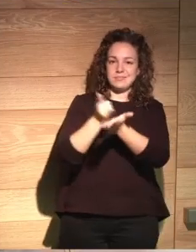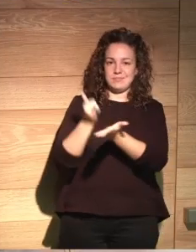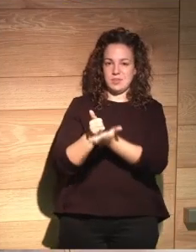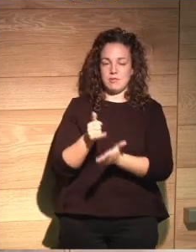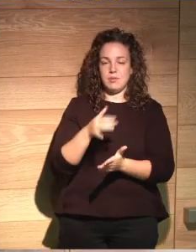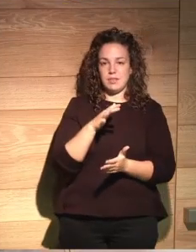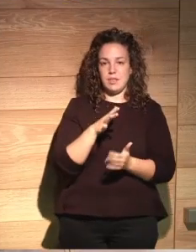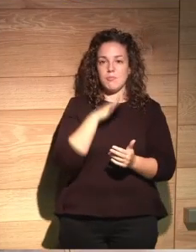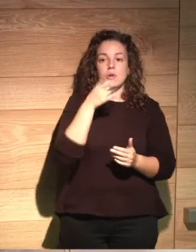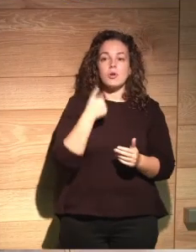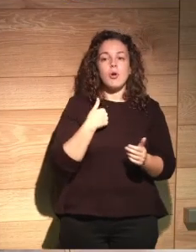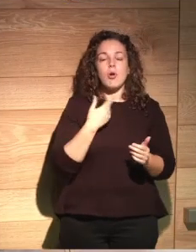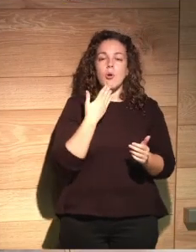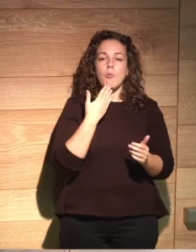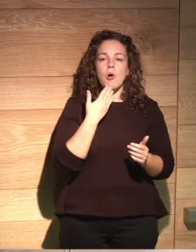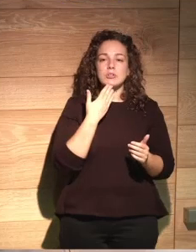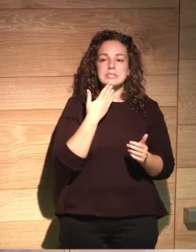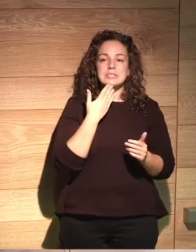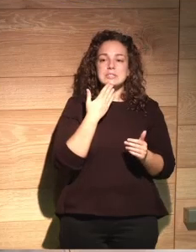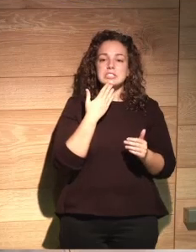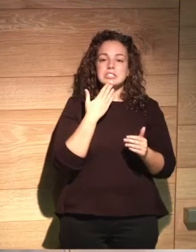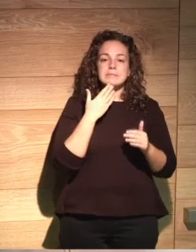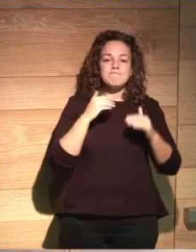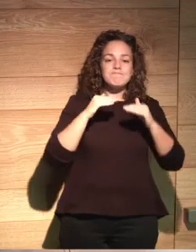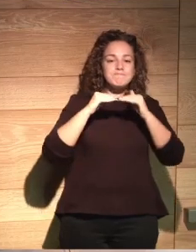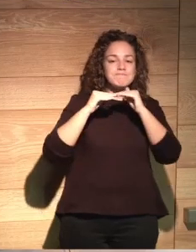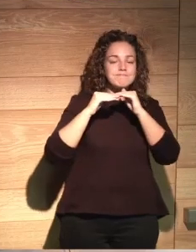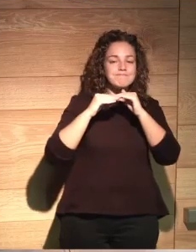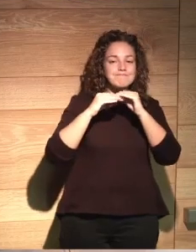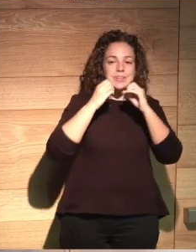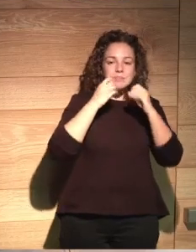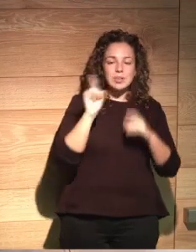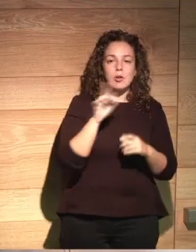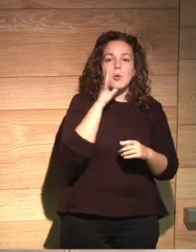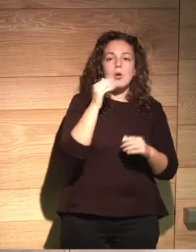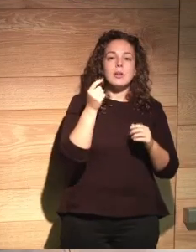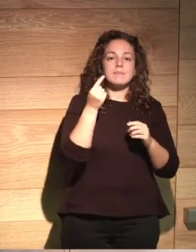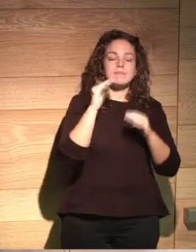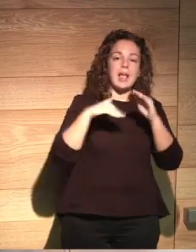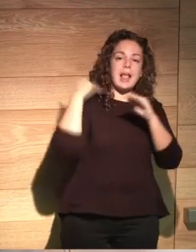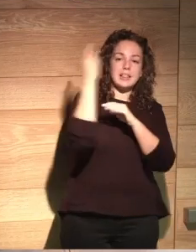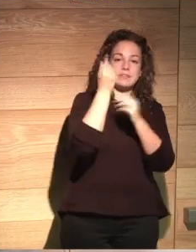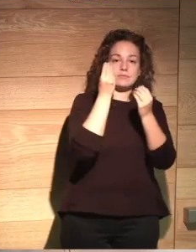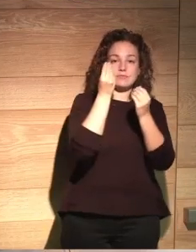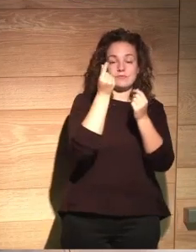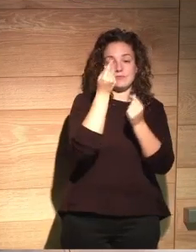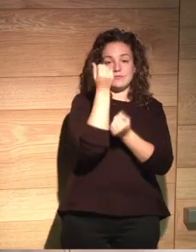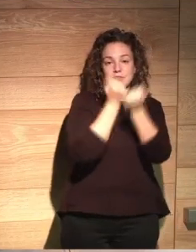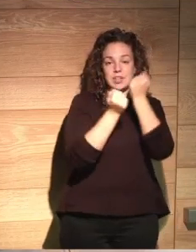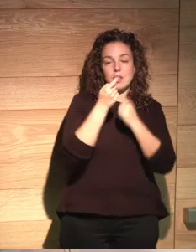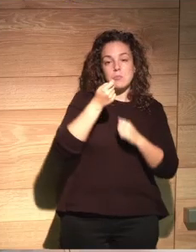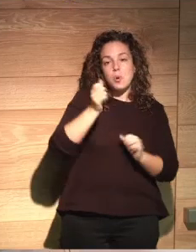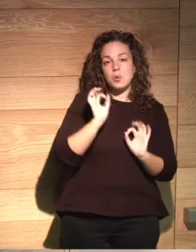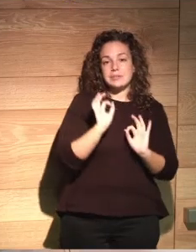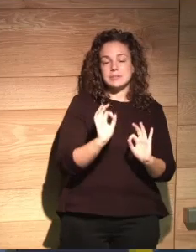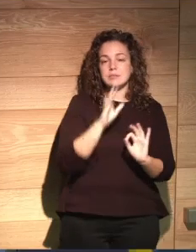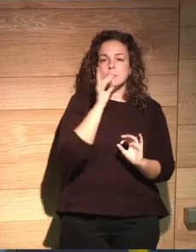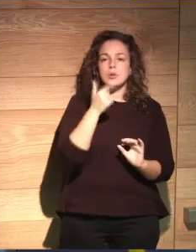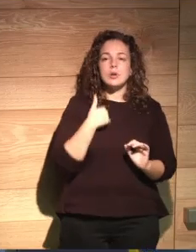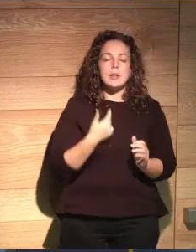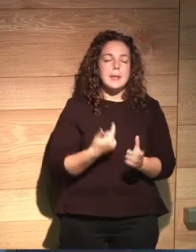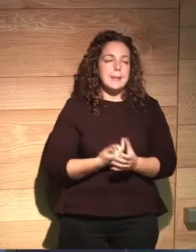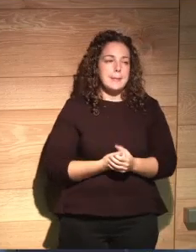different countries to experiment or to discover things. So there is a kind of asymmetry in all this, and high finances follow this path. I mean,